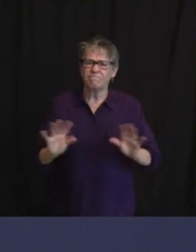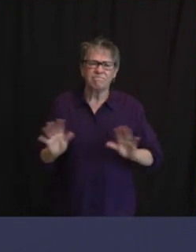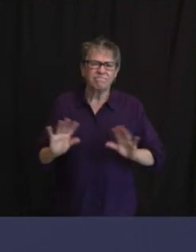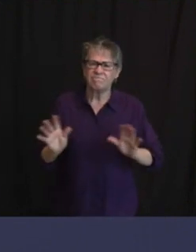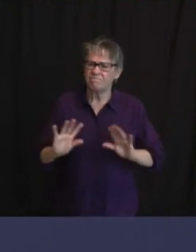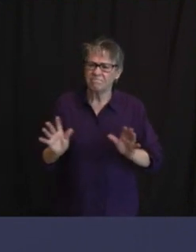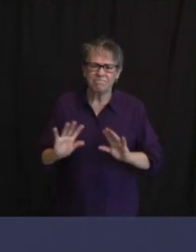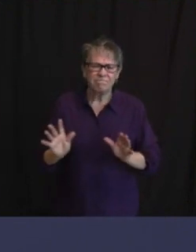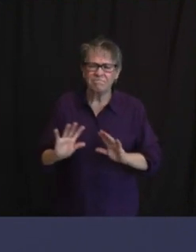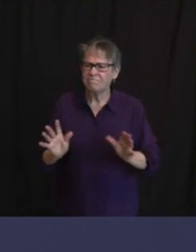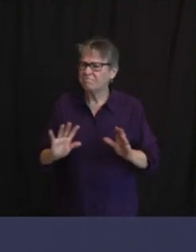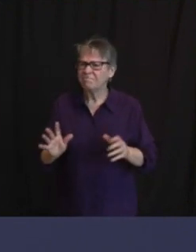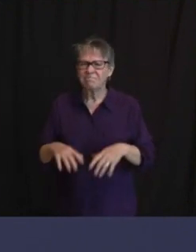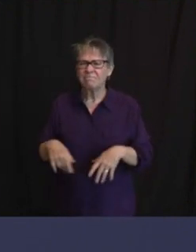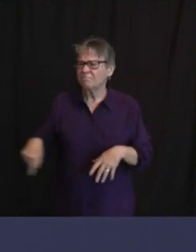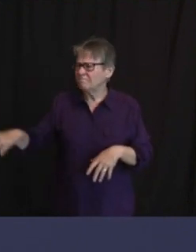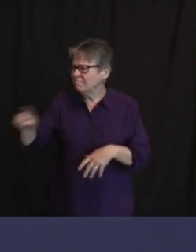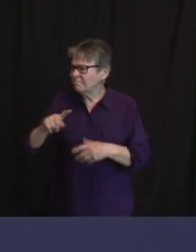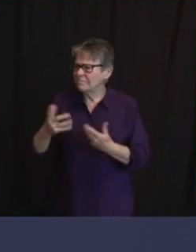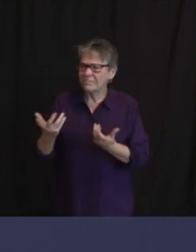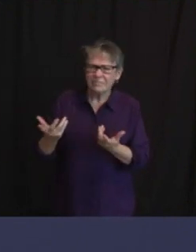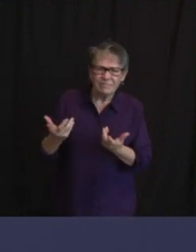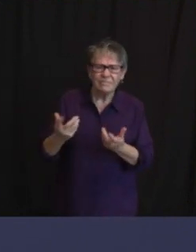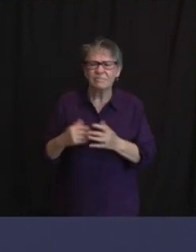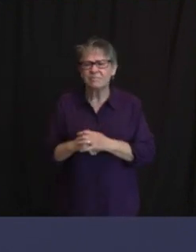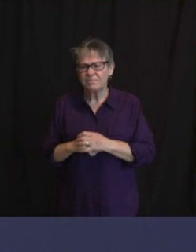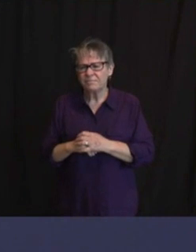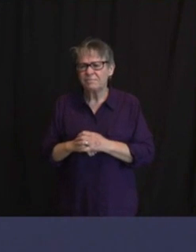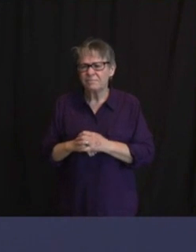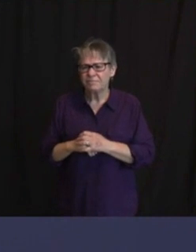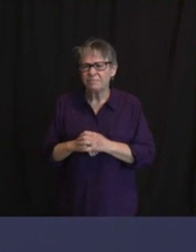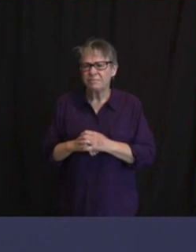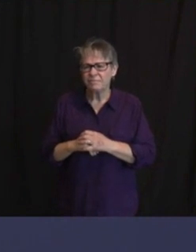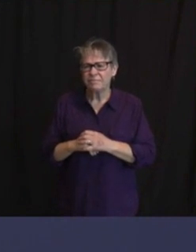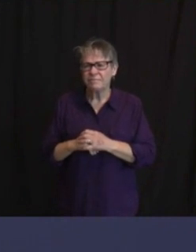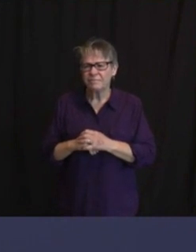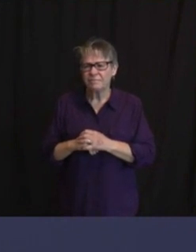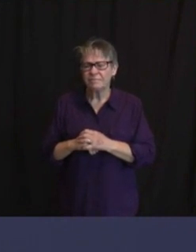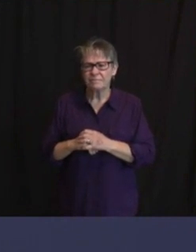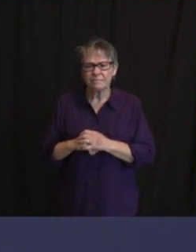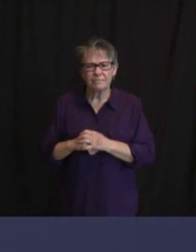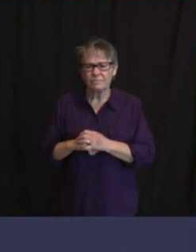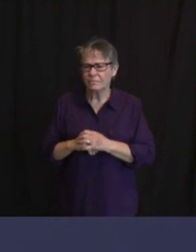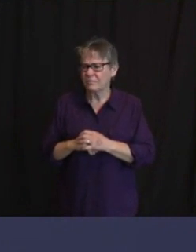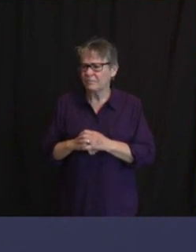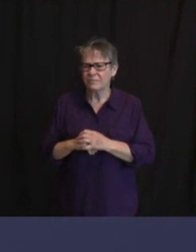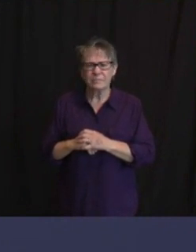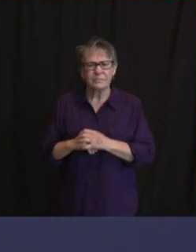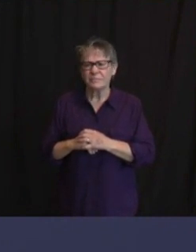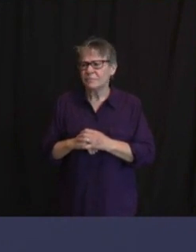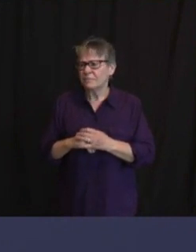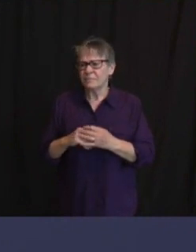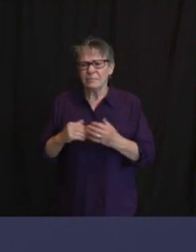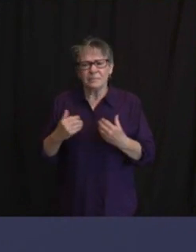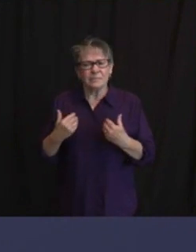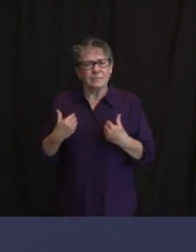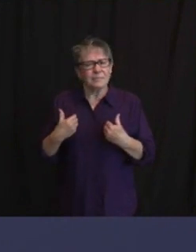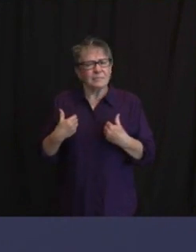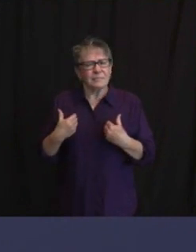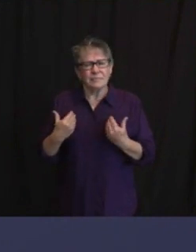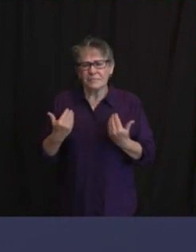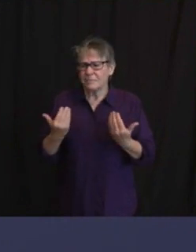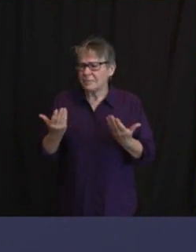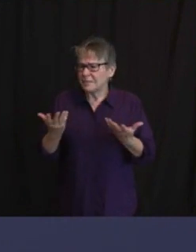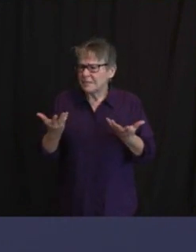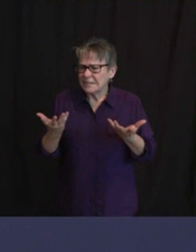hope sometime in the next number of days, don't hold me to a day or don't hold us to a day, but I think Judy